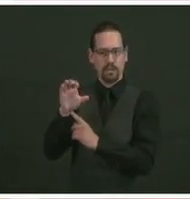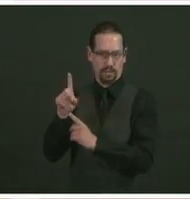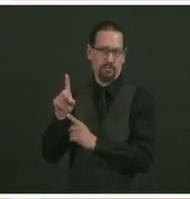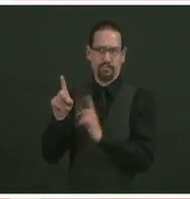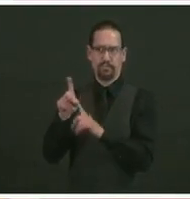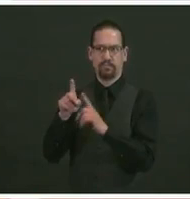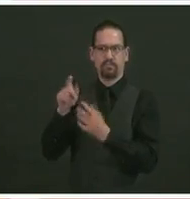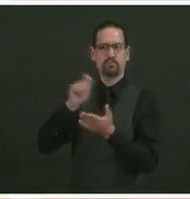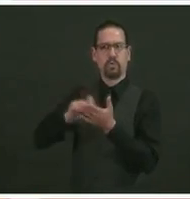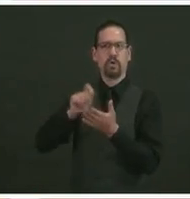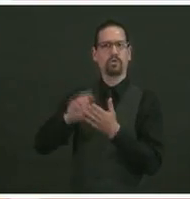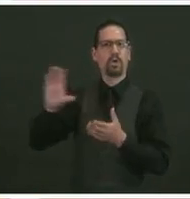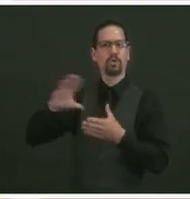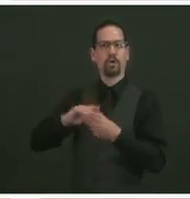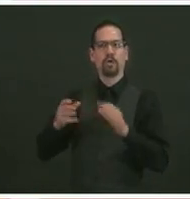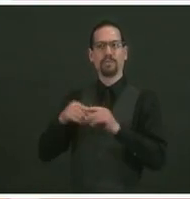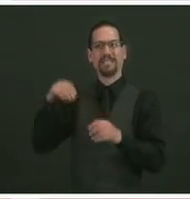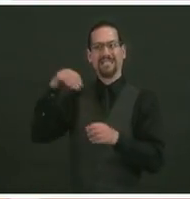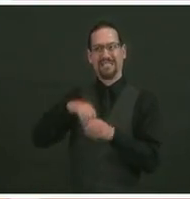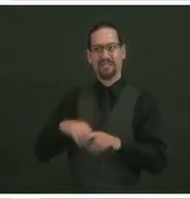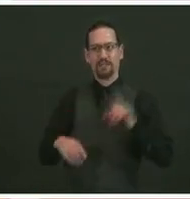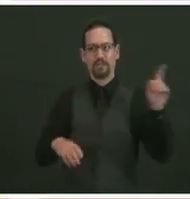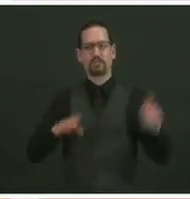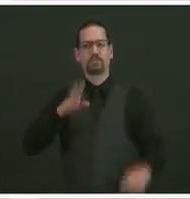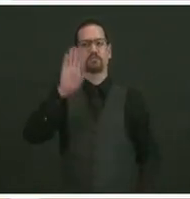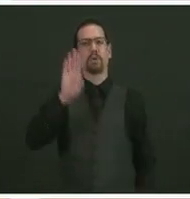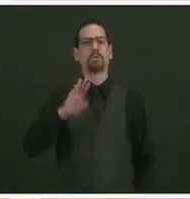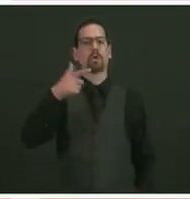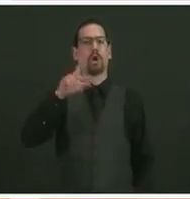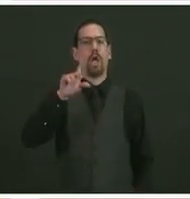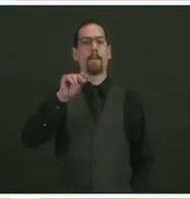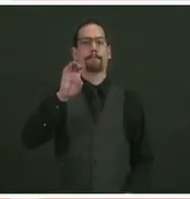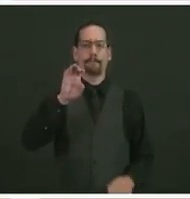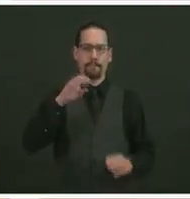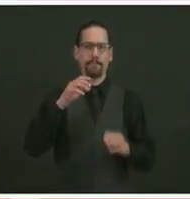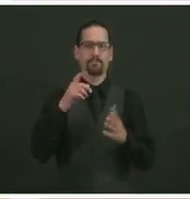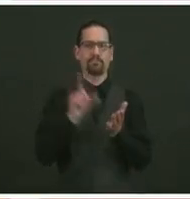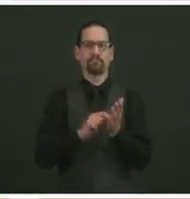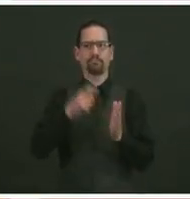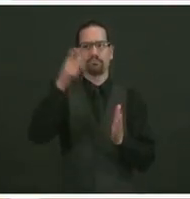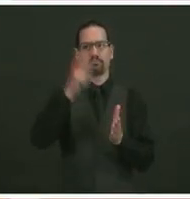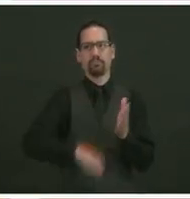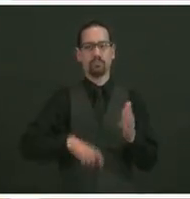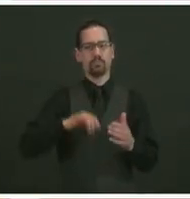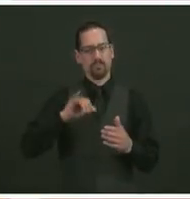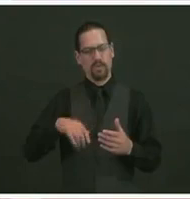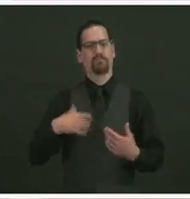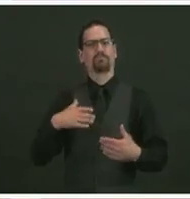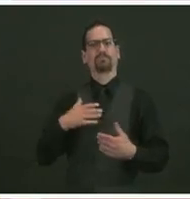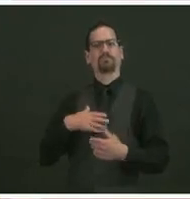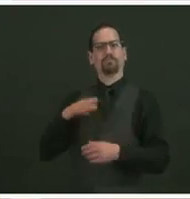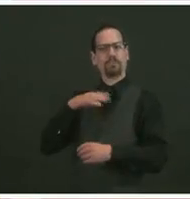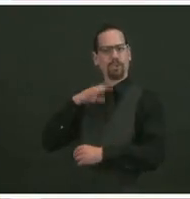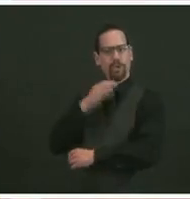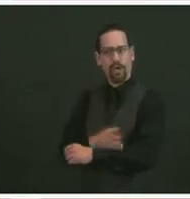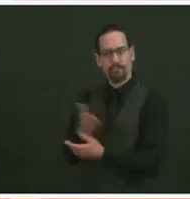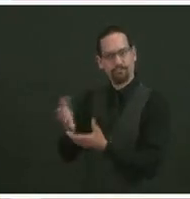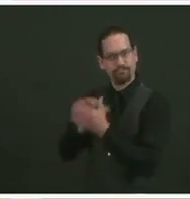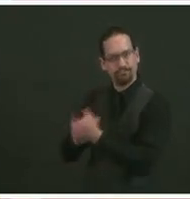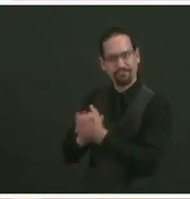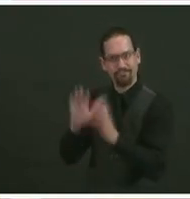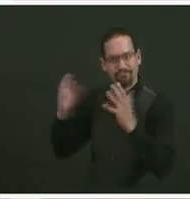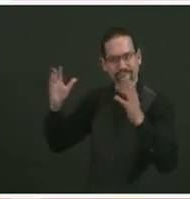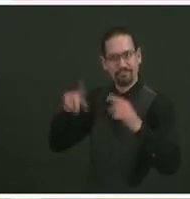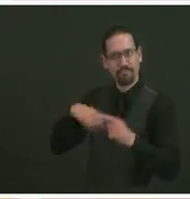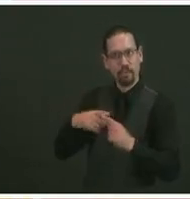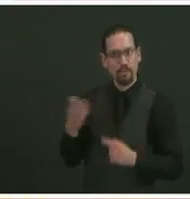herself, and I said, I mean, I remember saw in the article Friday morning, I said, sweetie, you made the big time. Congratulations, you know? But you ask how my family